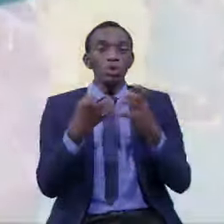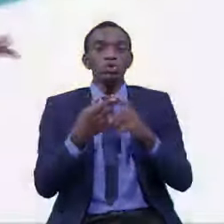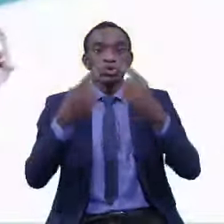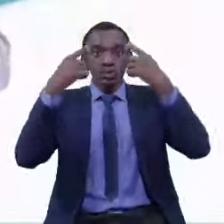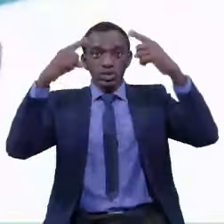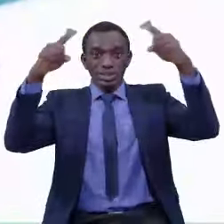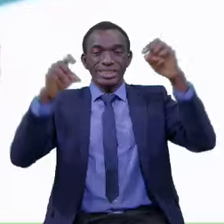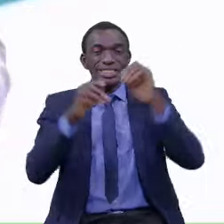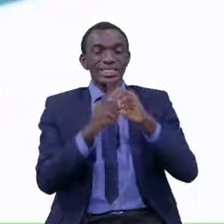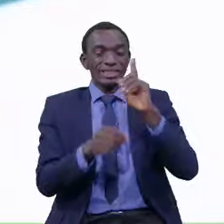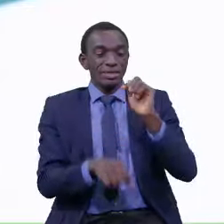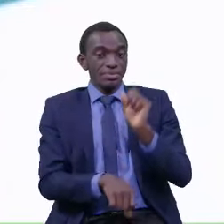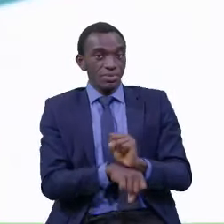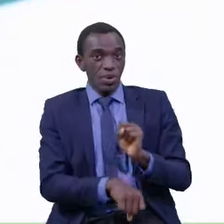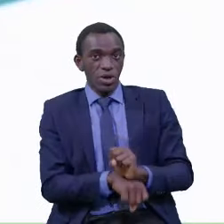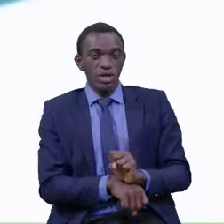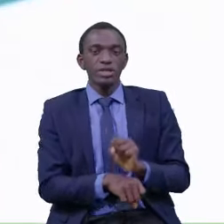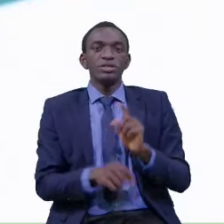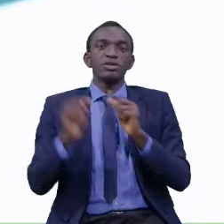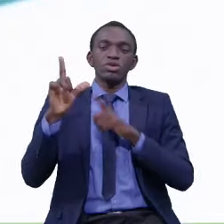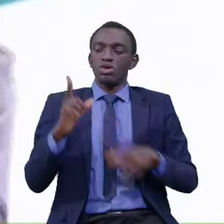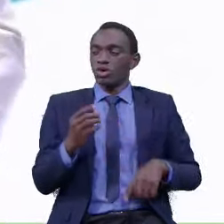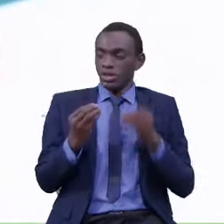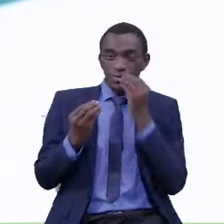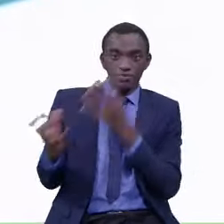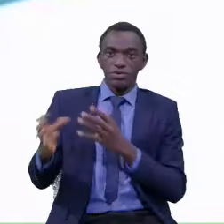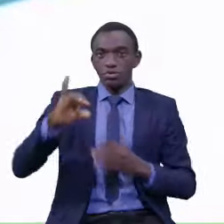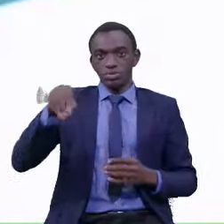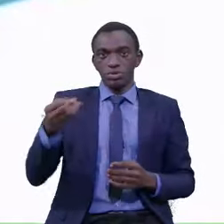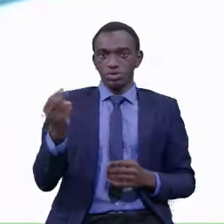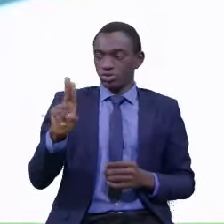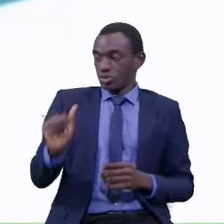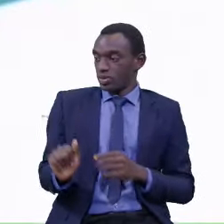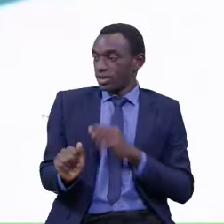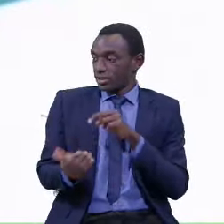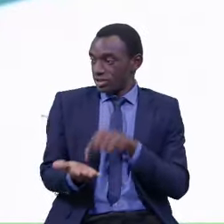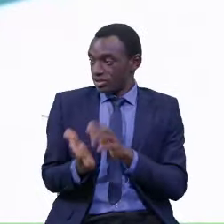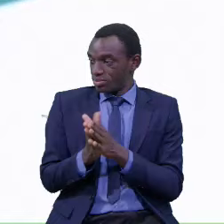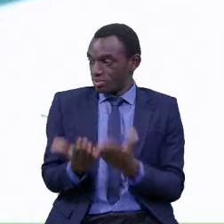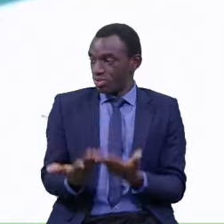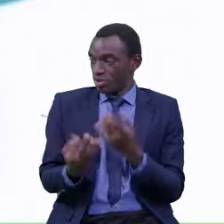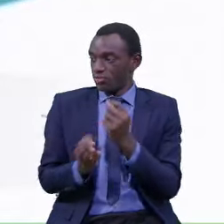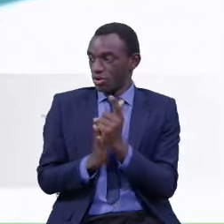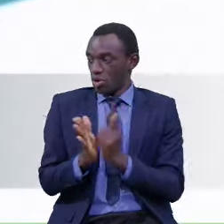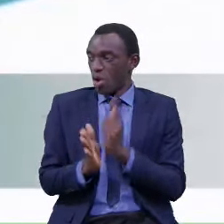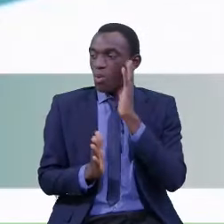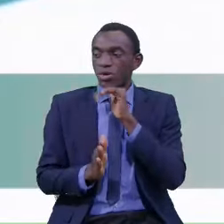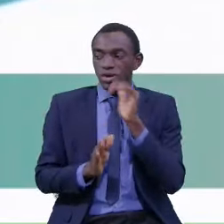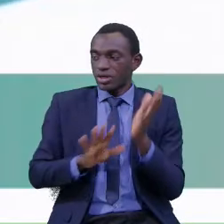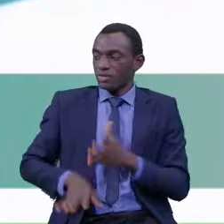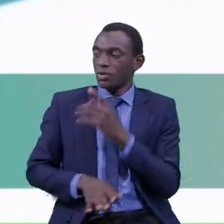this book of the law shall not depart out of your mouth, but you will